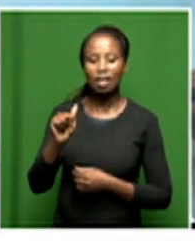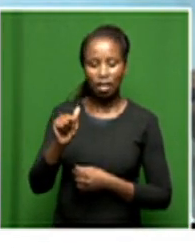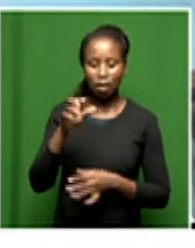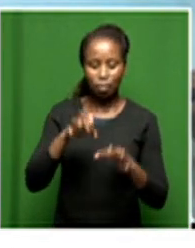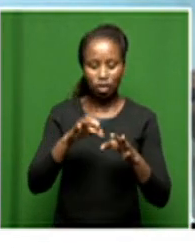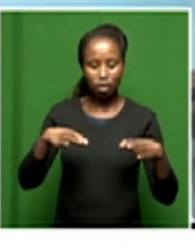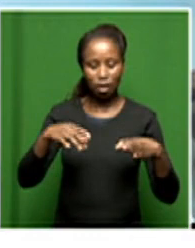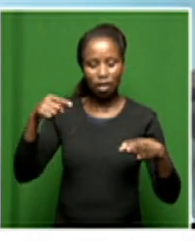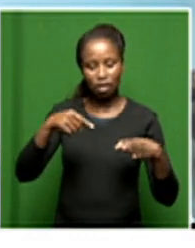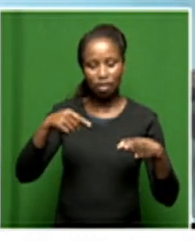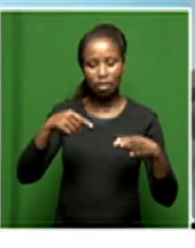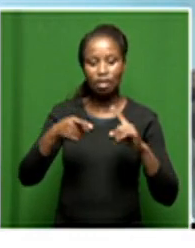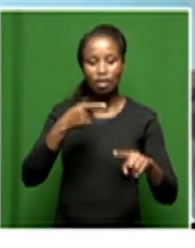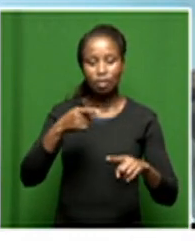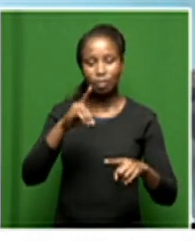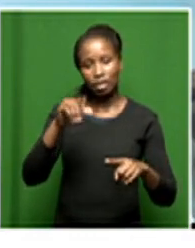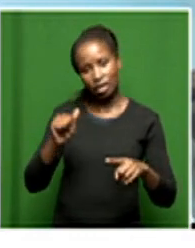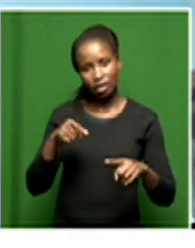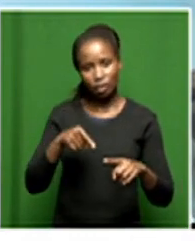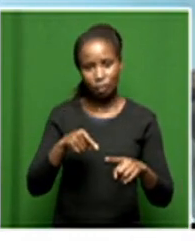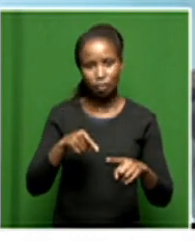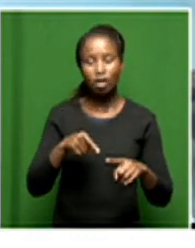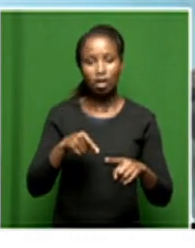showing in these wards in this election?